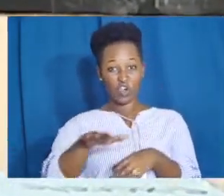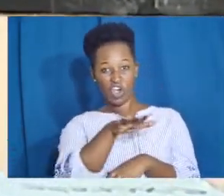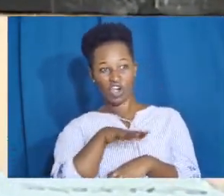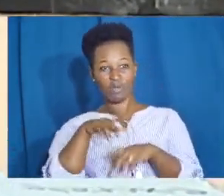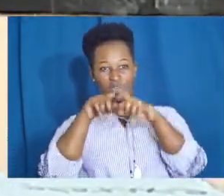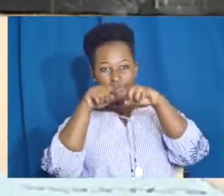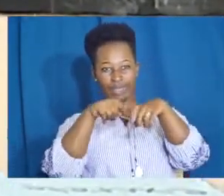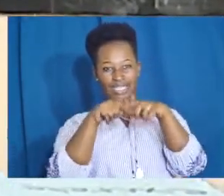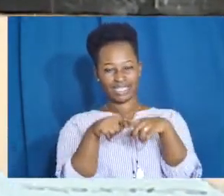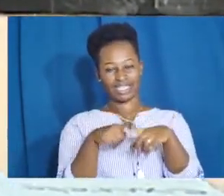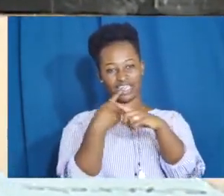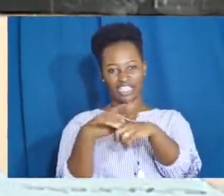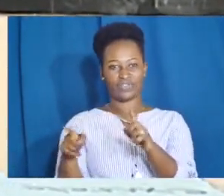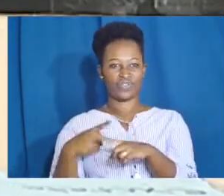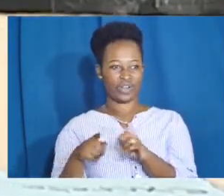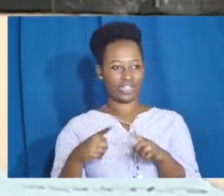on different